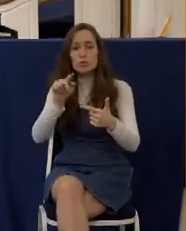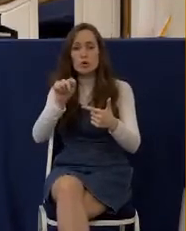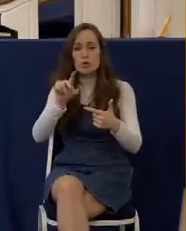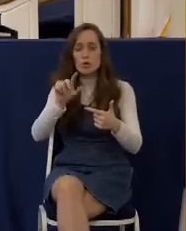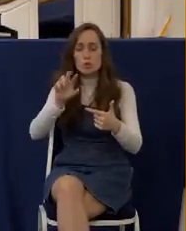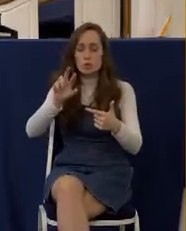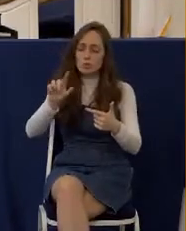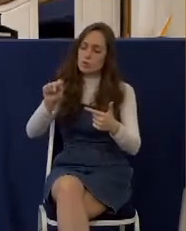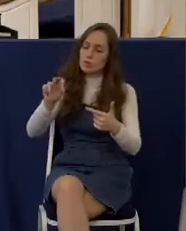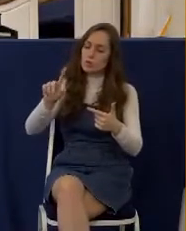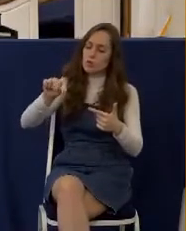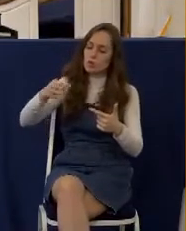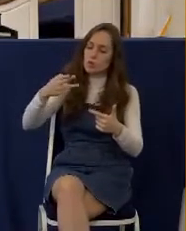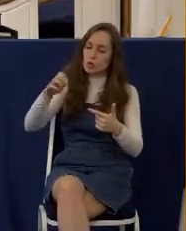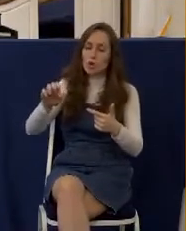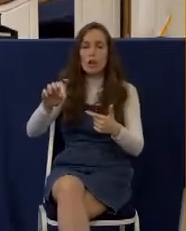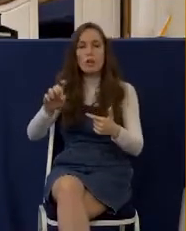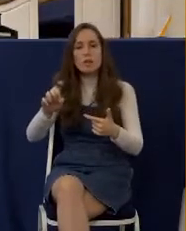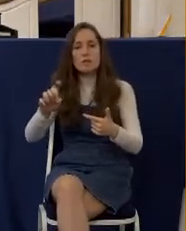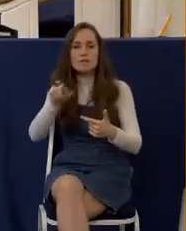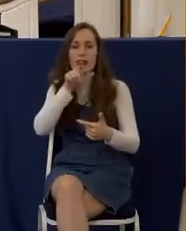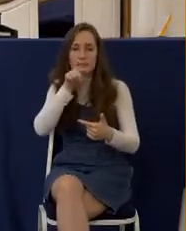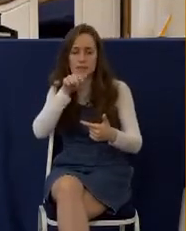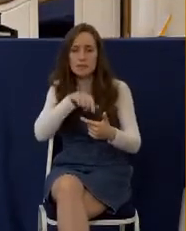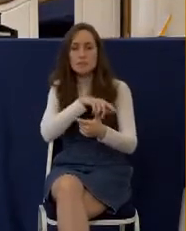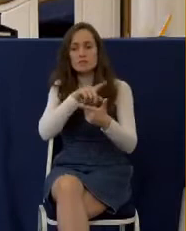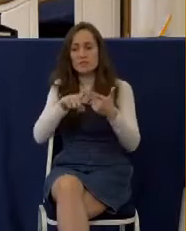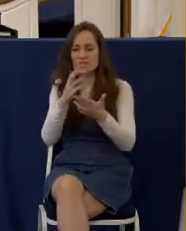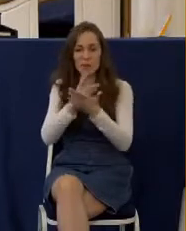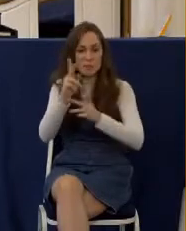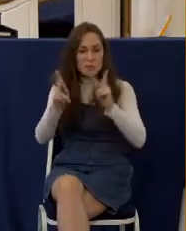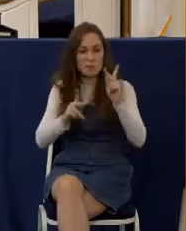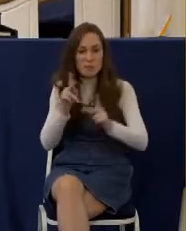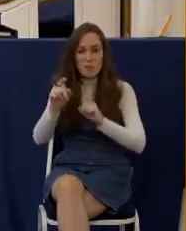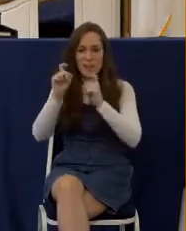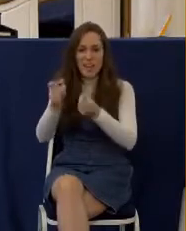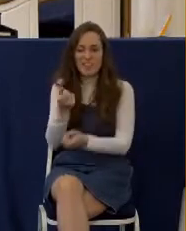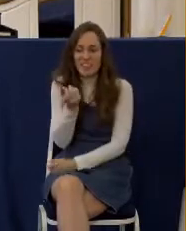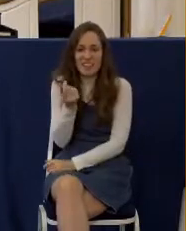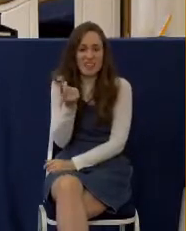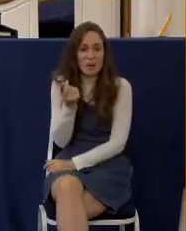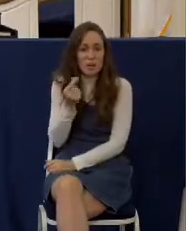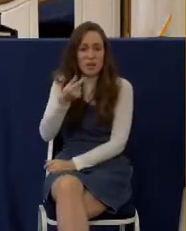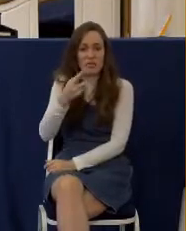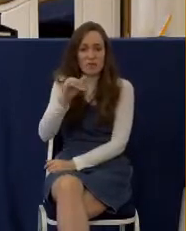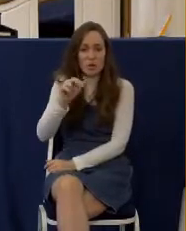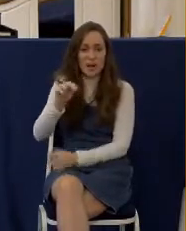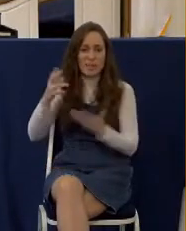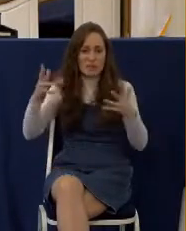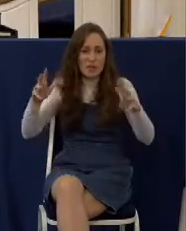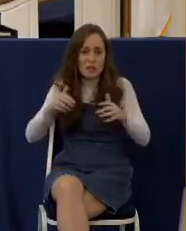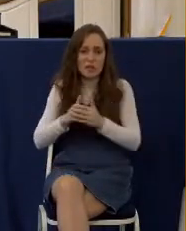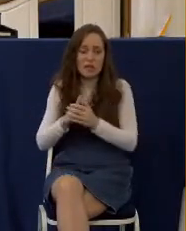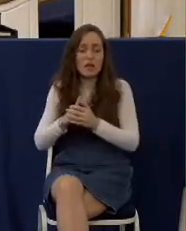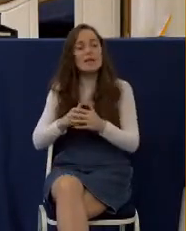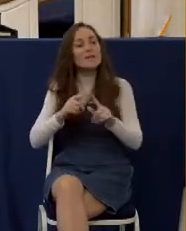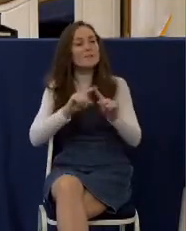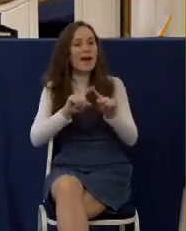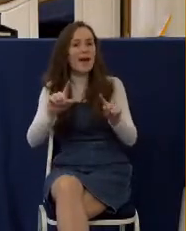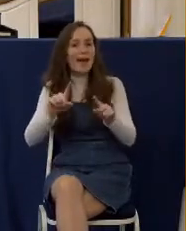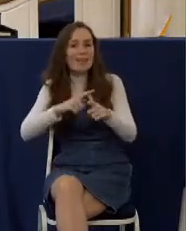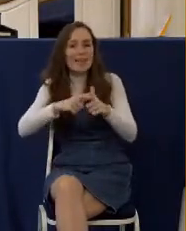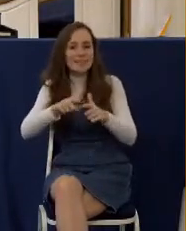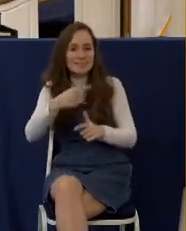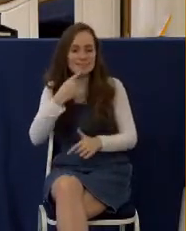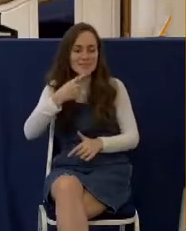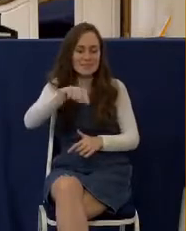to your ability is the principle of Scripture. And it says here that they gave beyond their power. That is to say that they gave